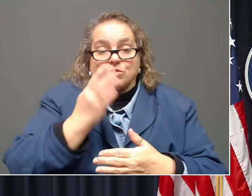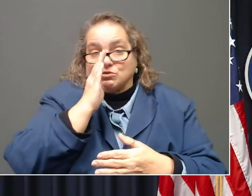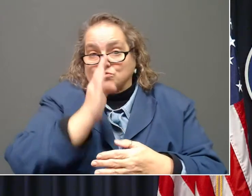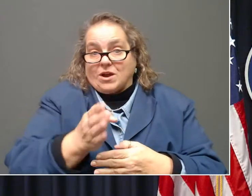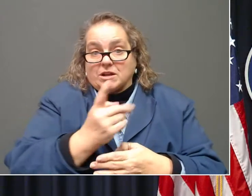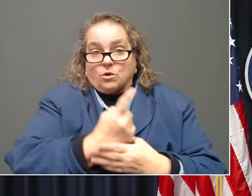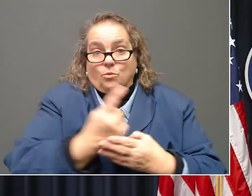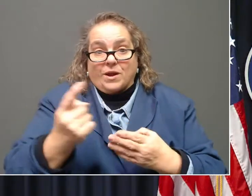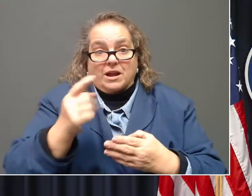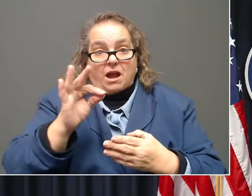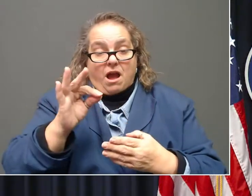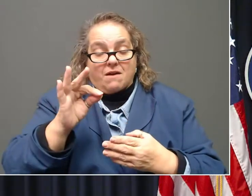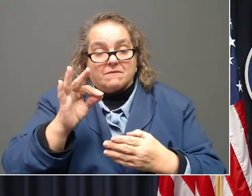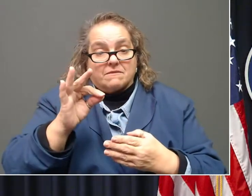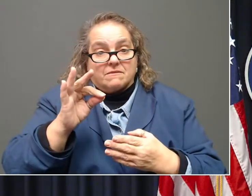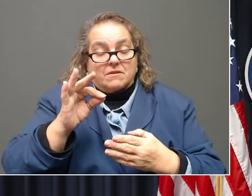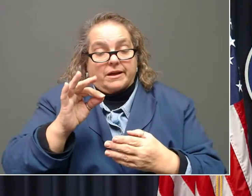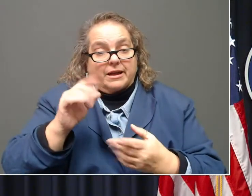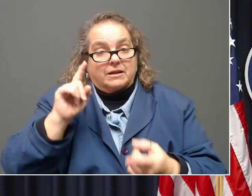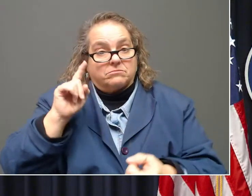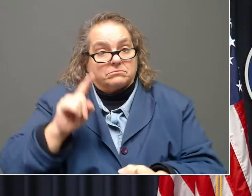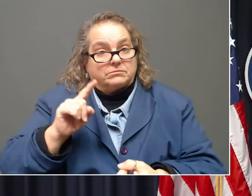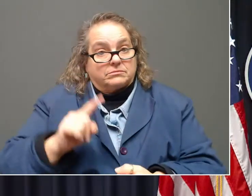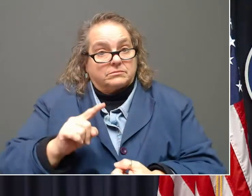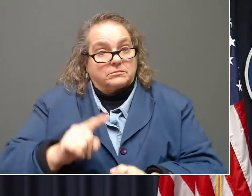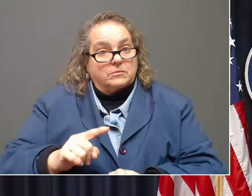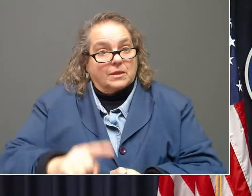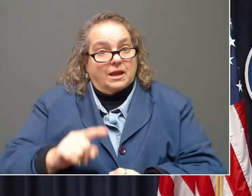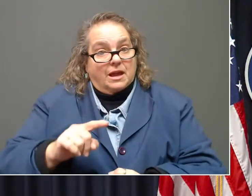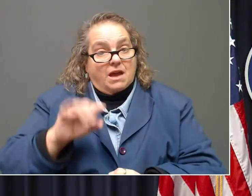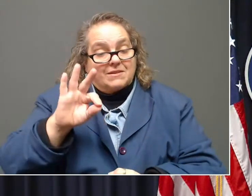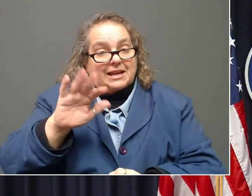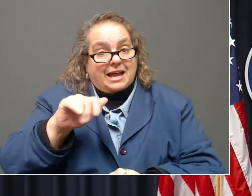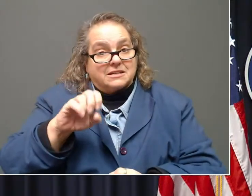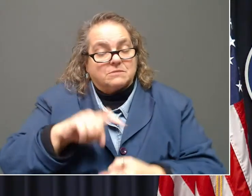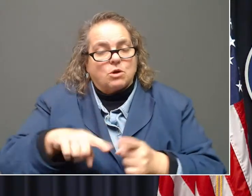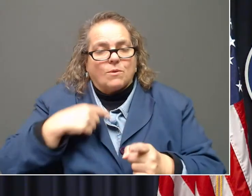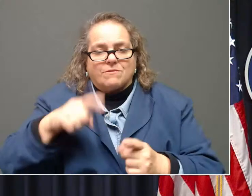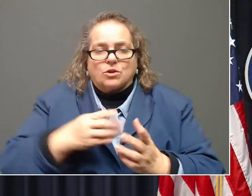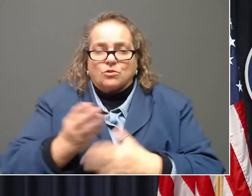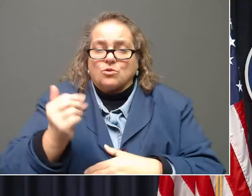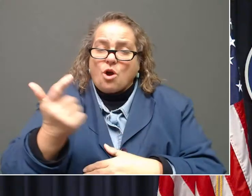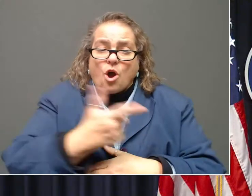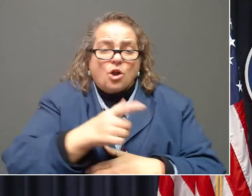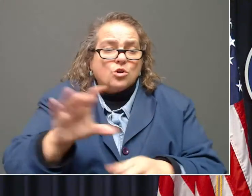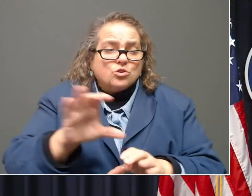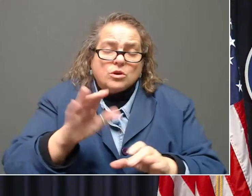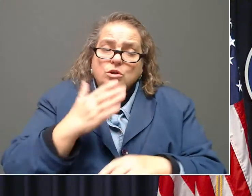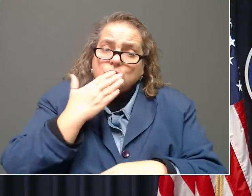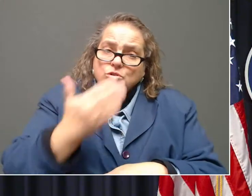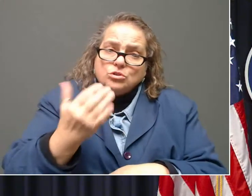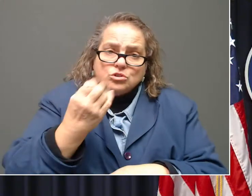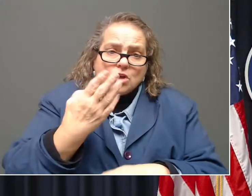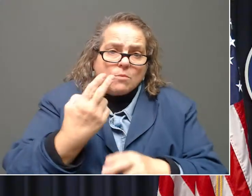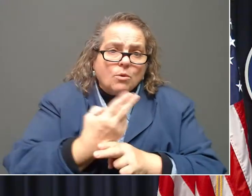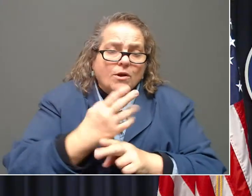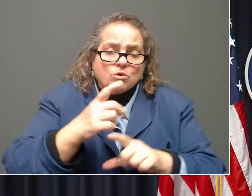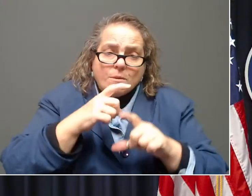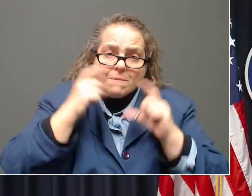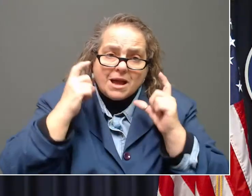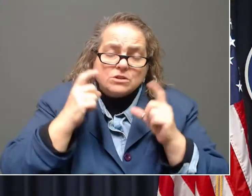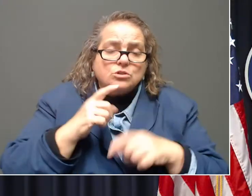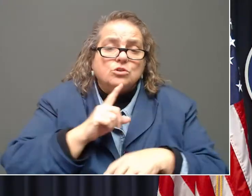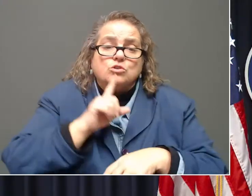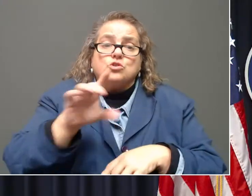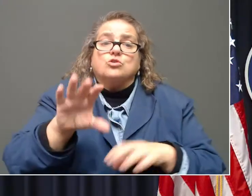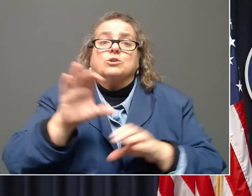But we care about all of you. We care about each and every one of you. And we want to